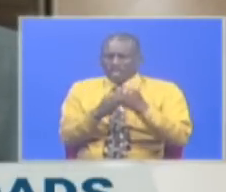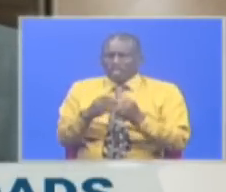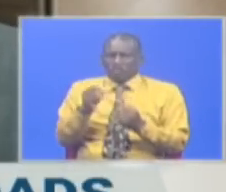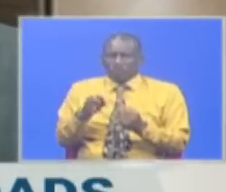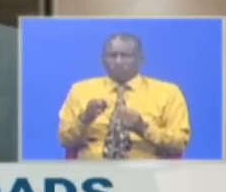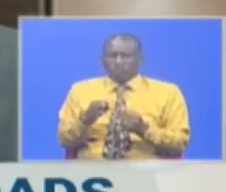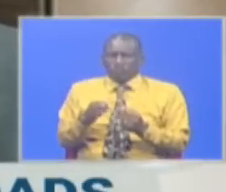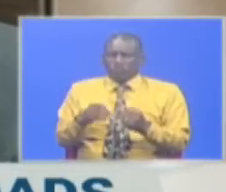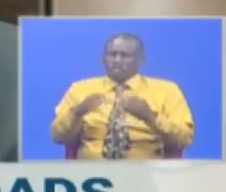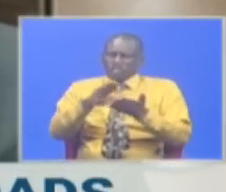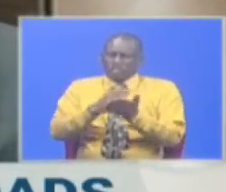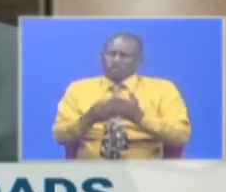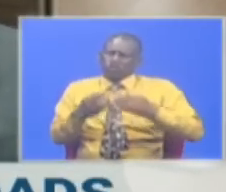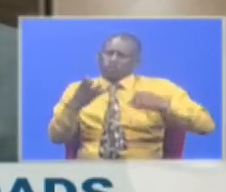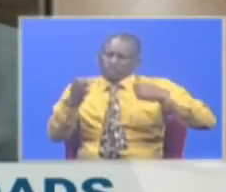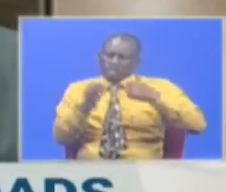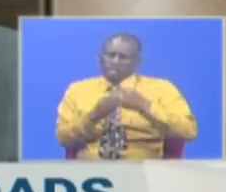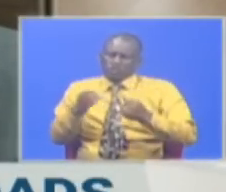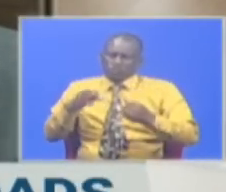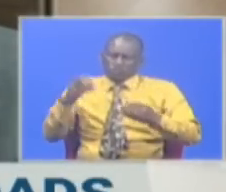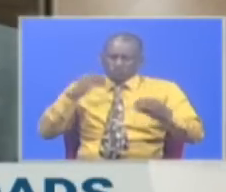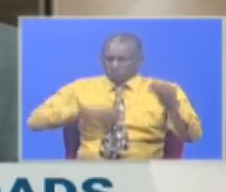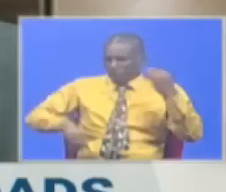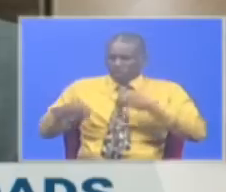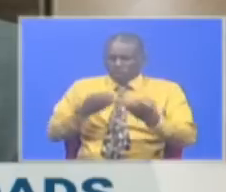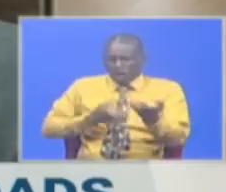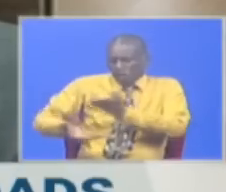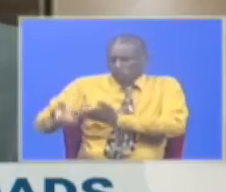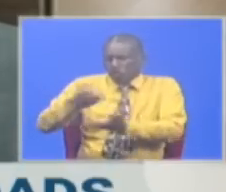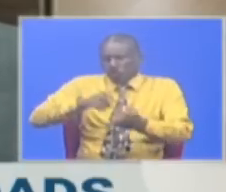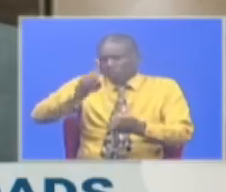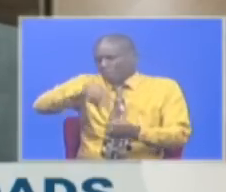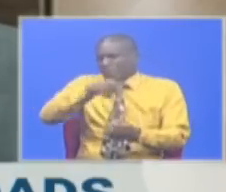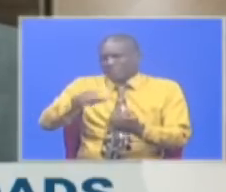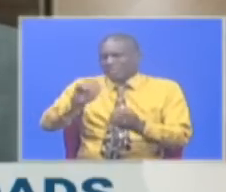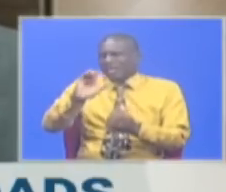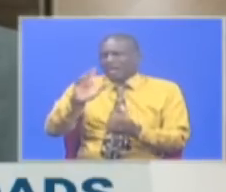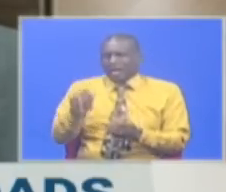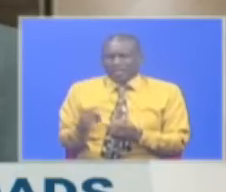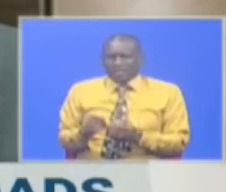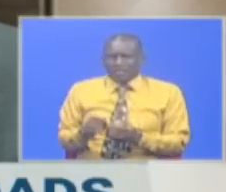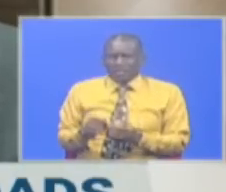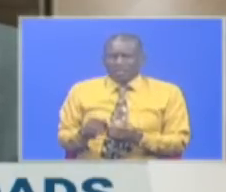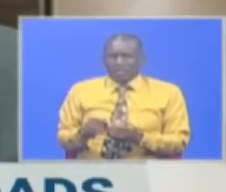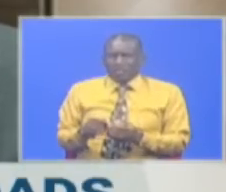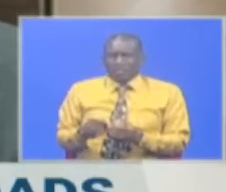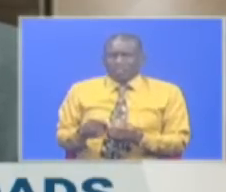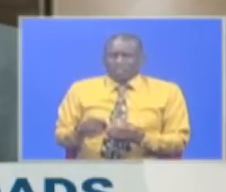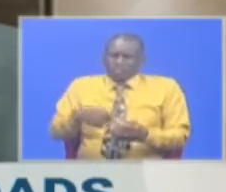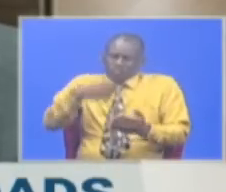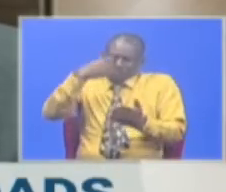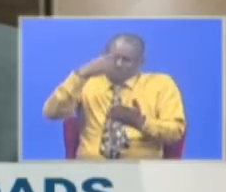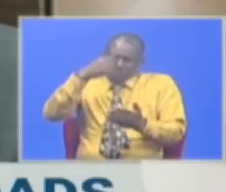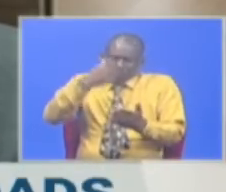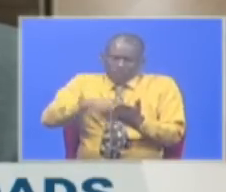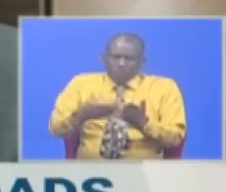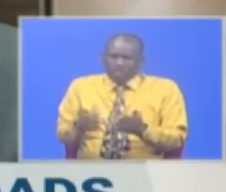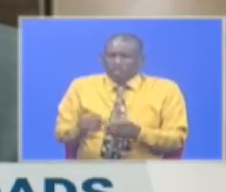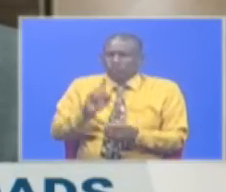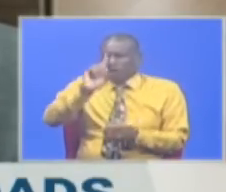the Anti-Corruption and Economic Crimes Act, the fine it gives is $1 million. If you worked in a place